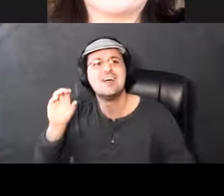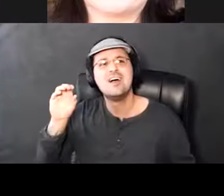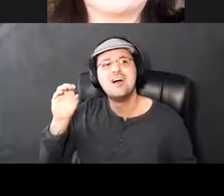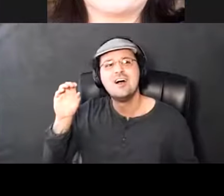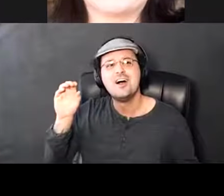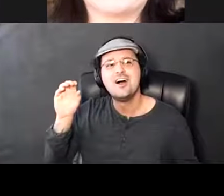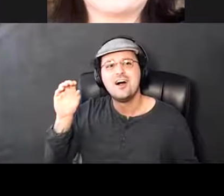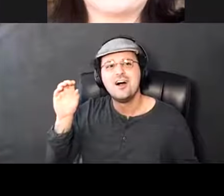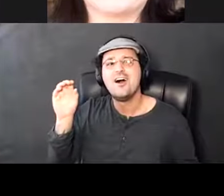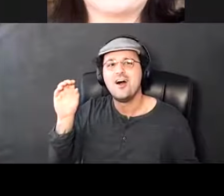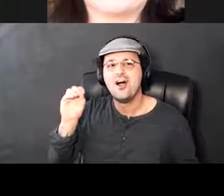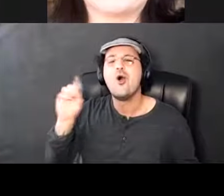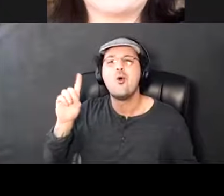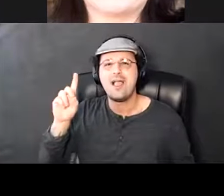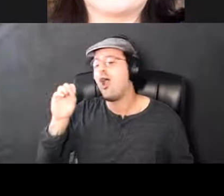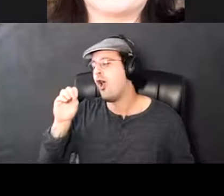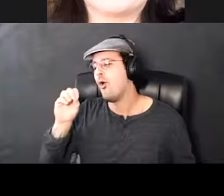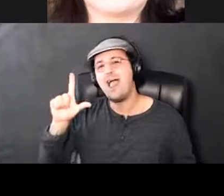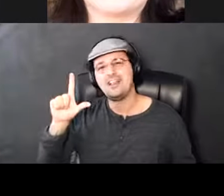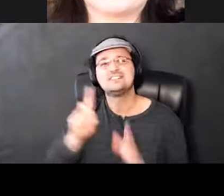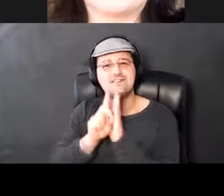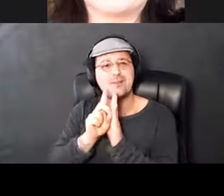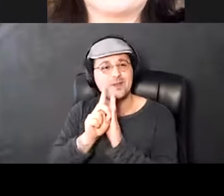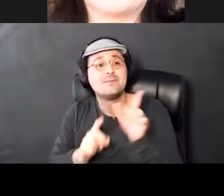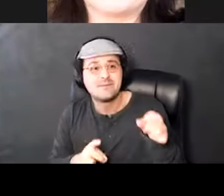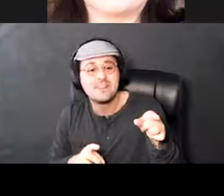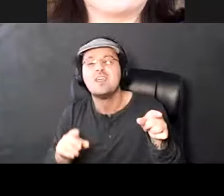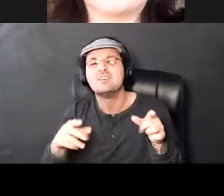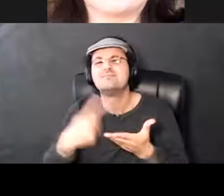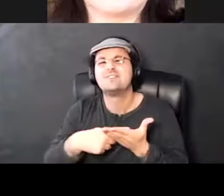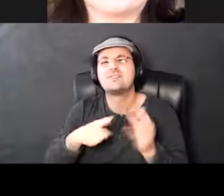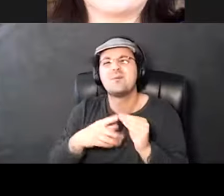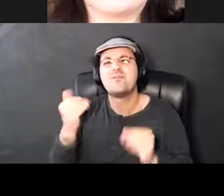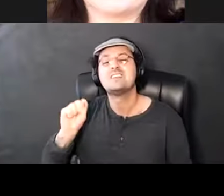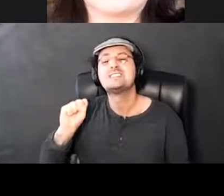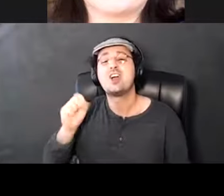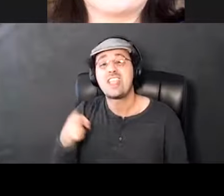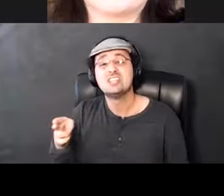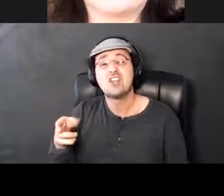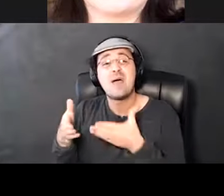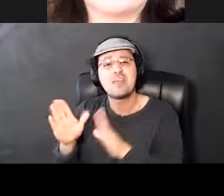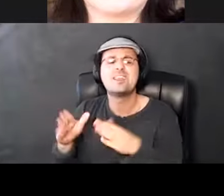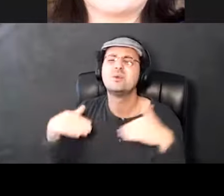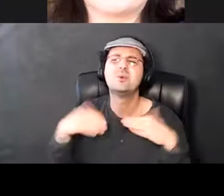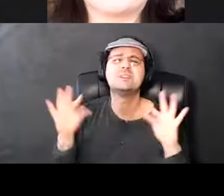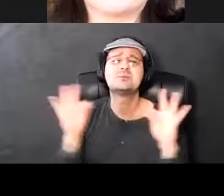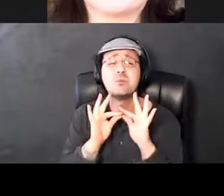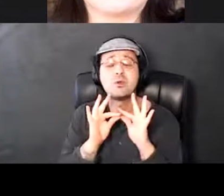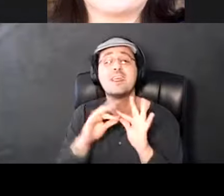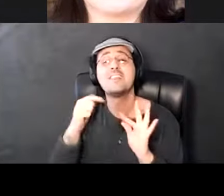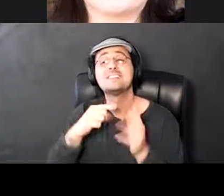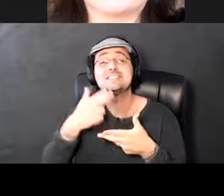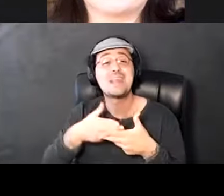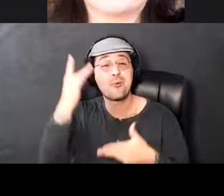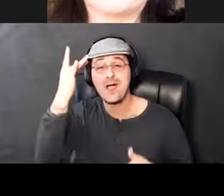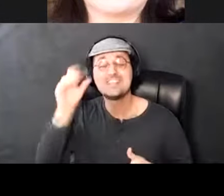like the spinal cord, this pathway here, called the sonic hedgehog pathway, is really important. So this pathway is named for